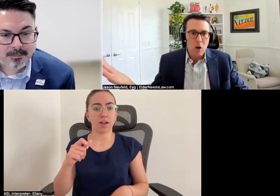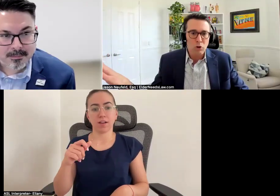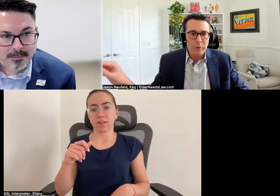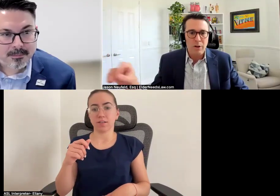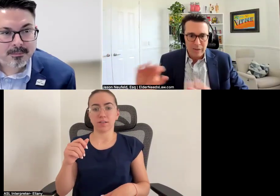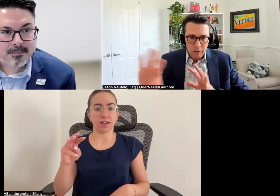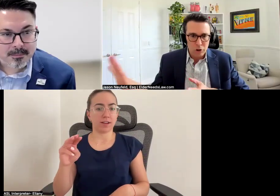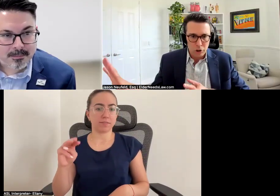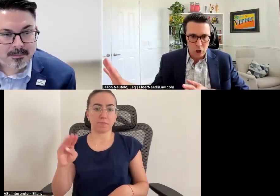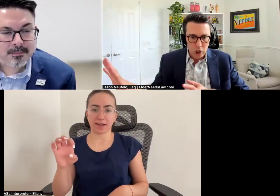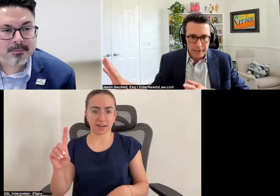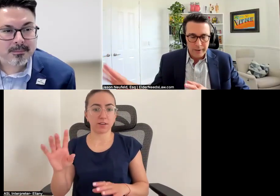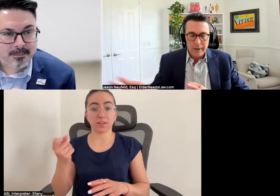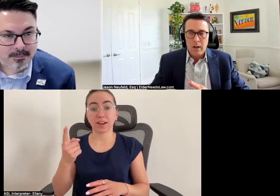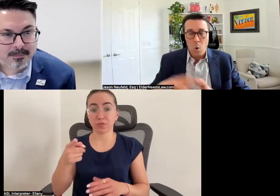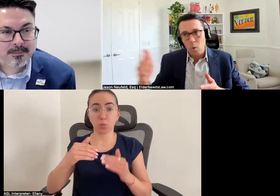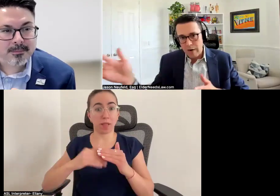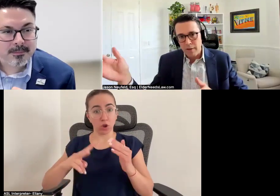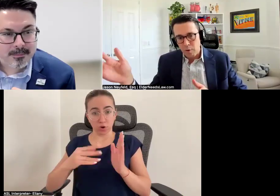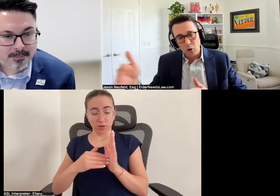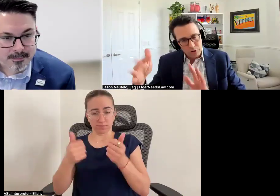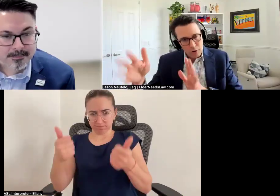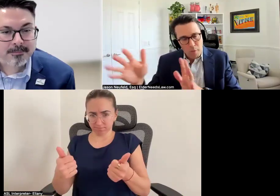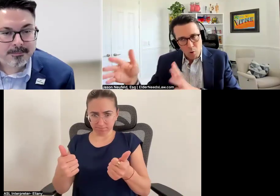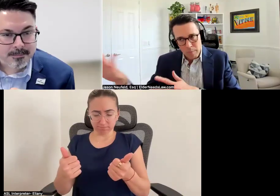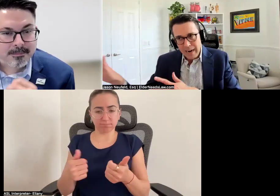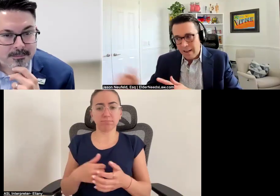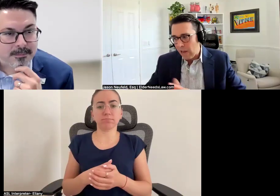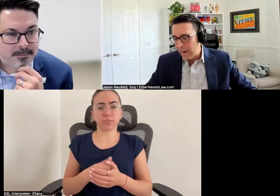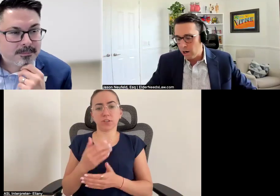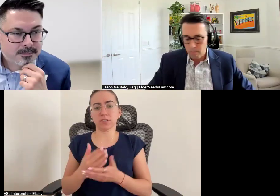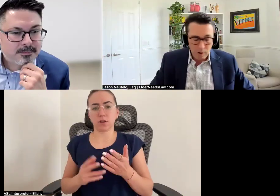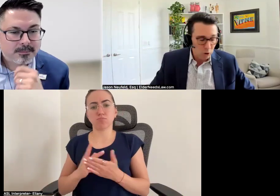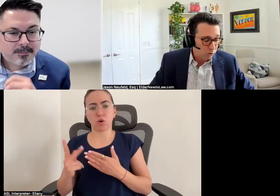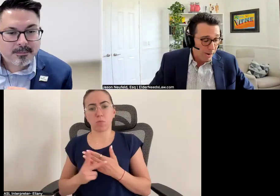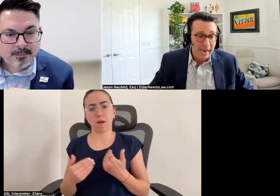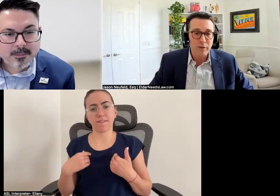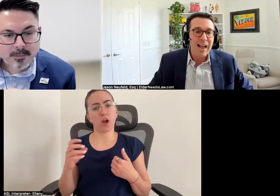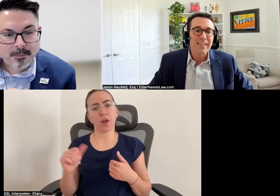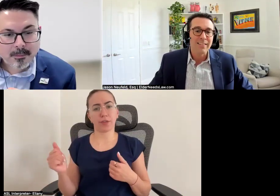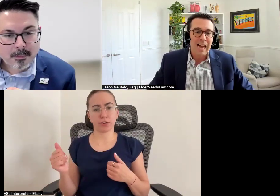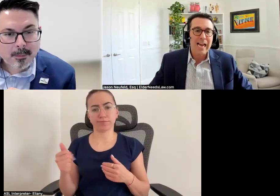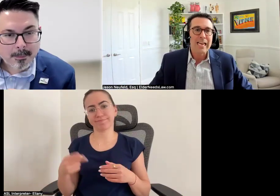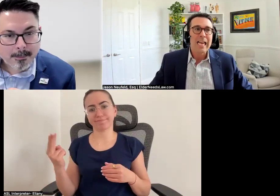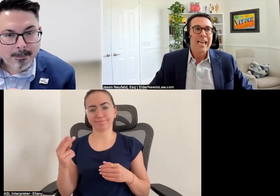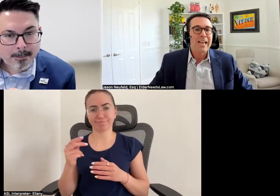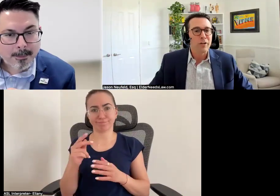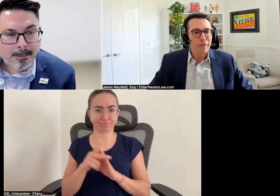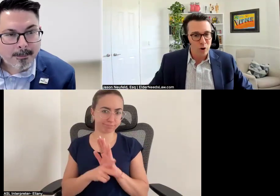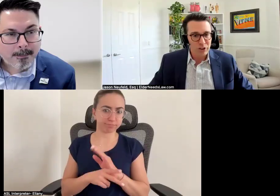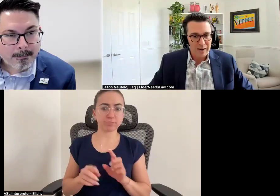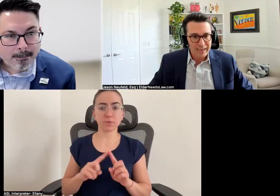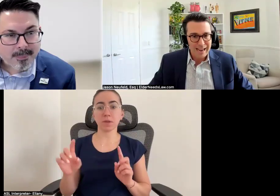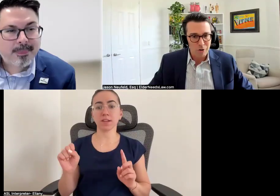you're below $2,000, you're good, or whatever the threshold is. There are programs that have higher thresholds, but for SSI, it's